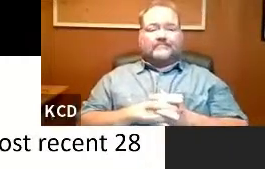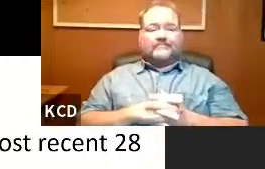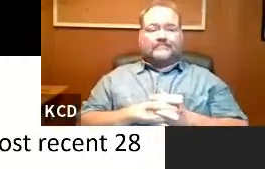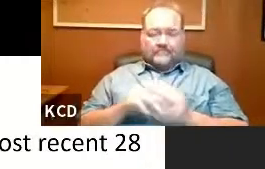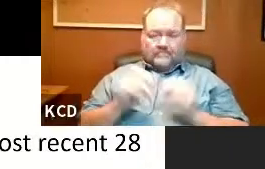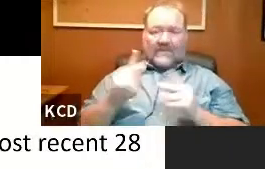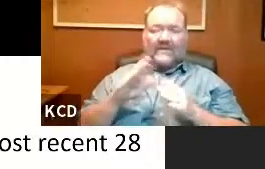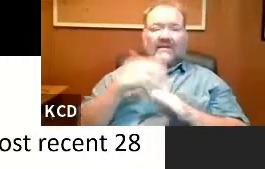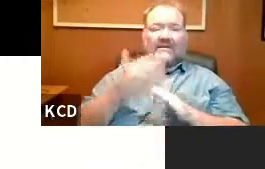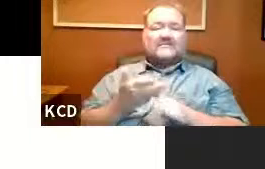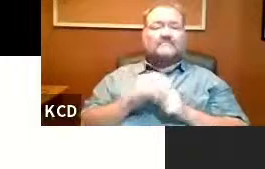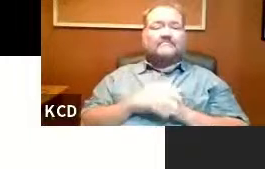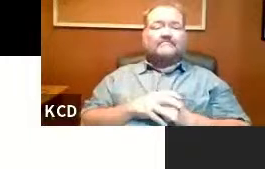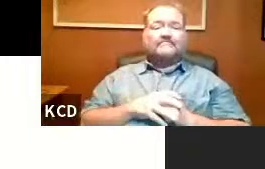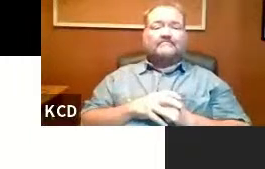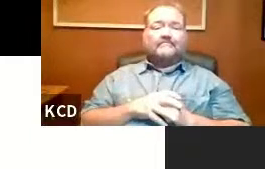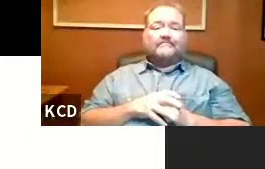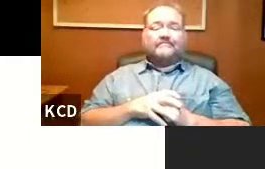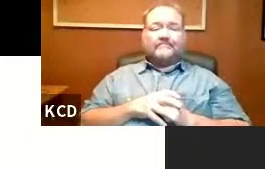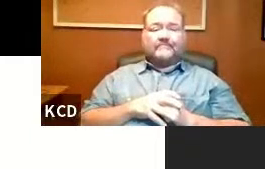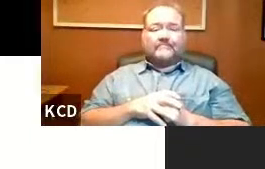Okay, next slide.